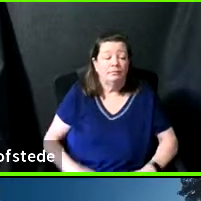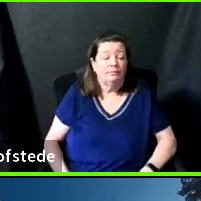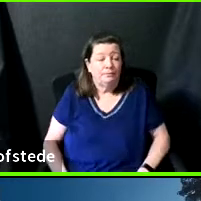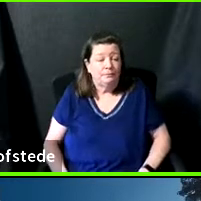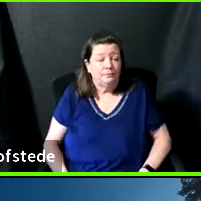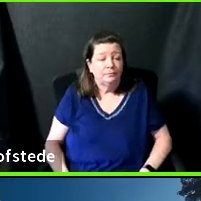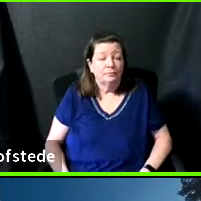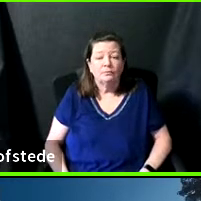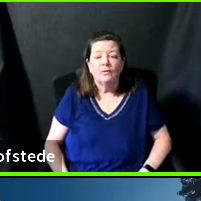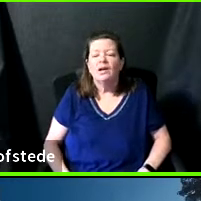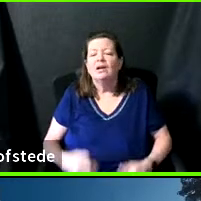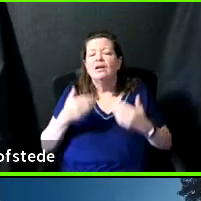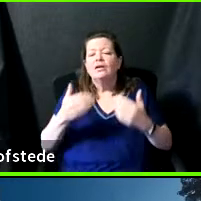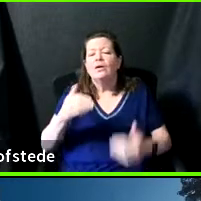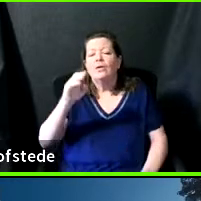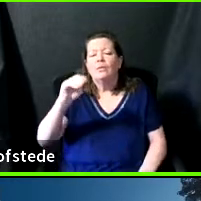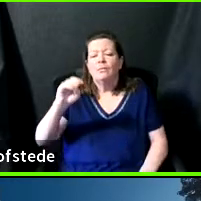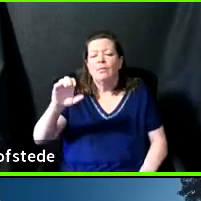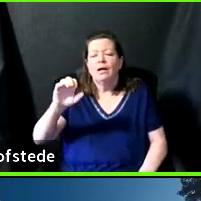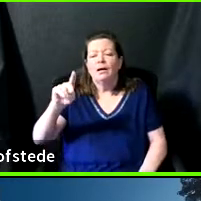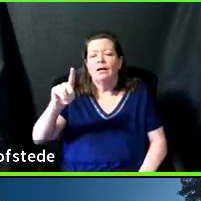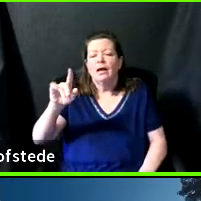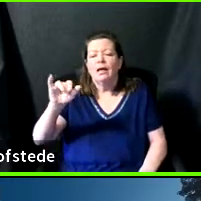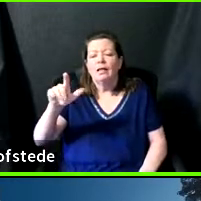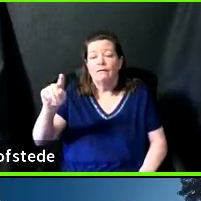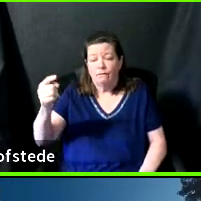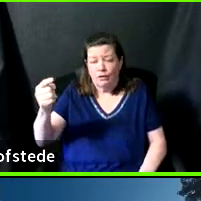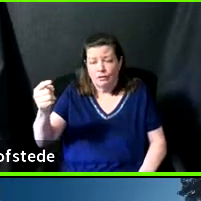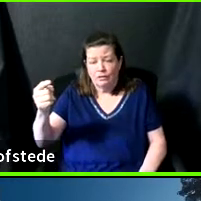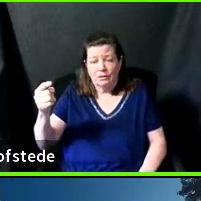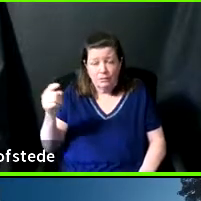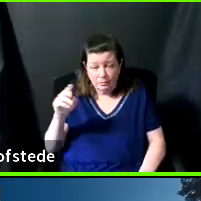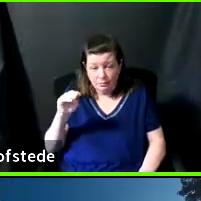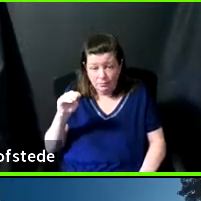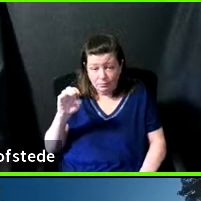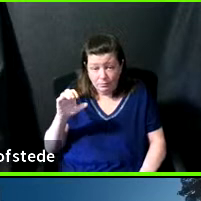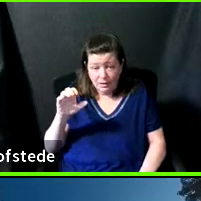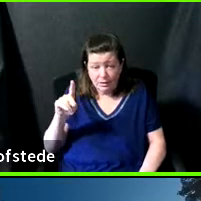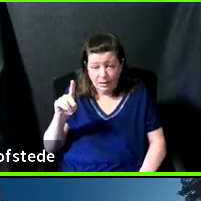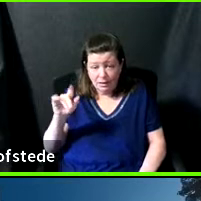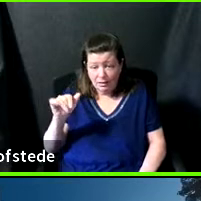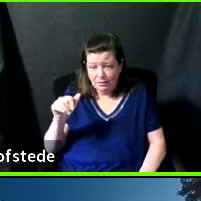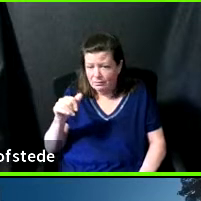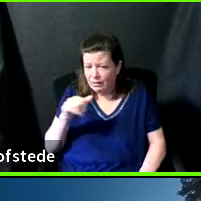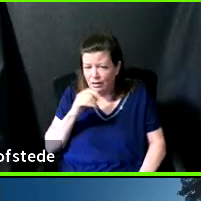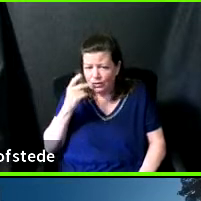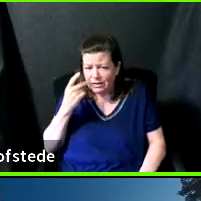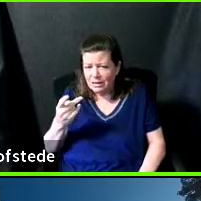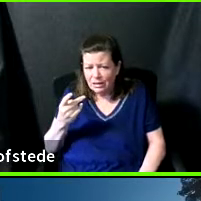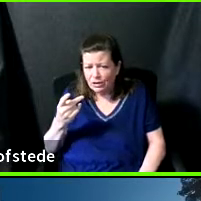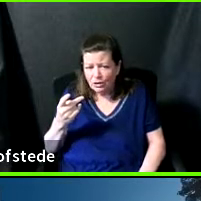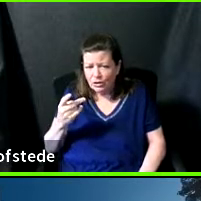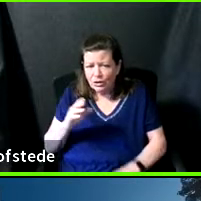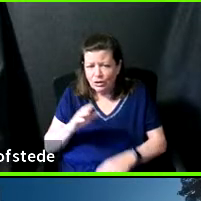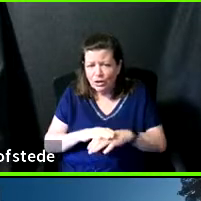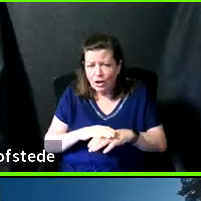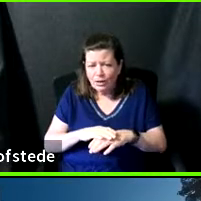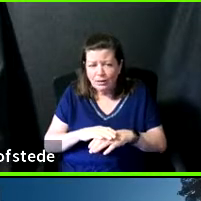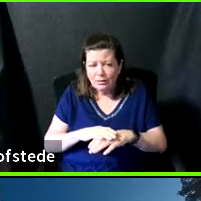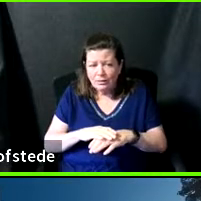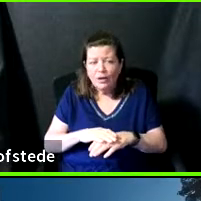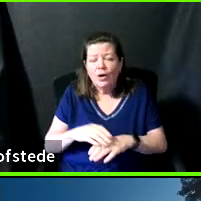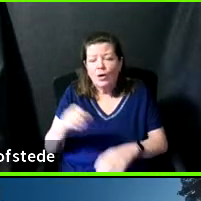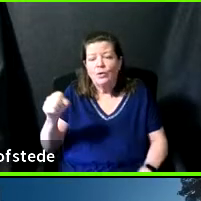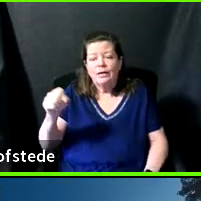Go ahead and go to Michaela first. Okay, Michaela, I don't see Michaela on my screen, but maybe. Oh